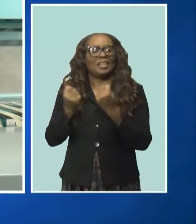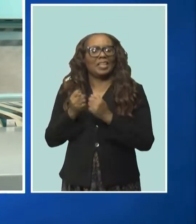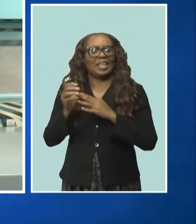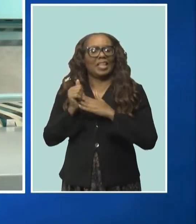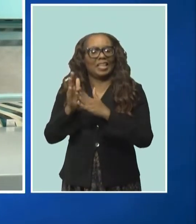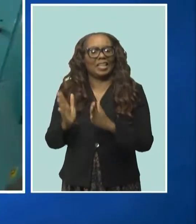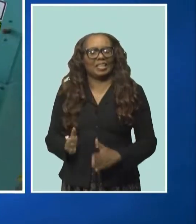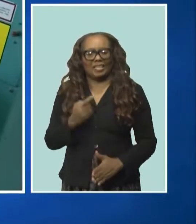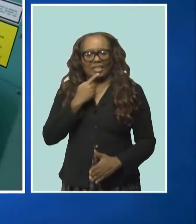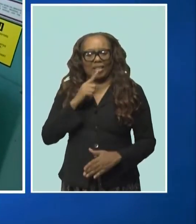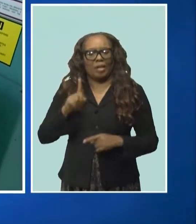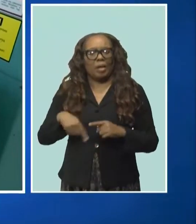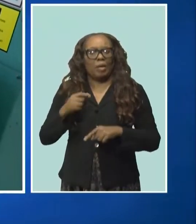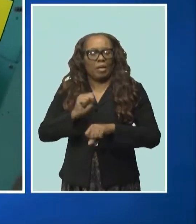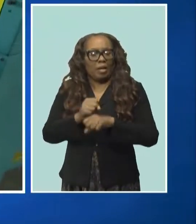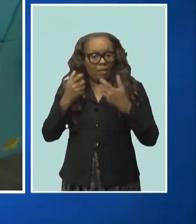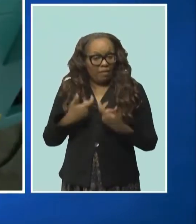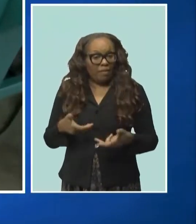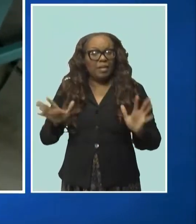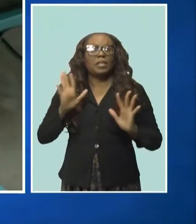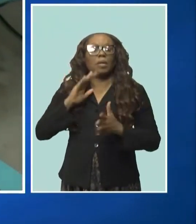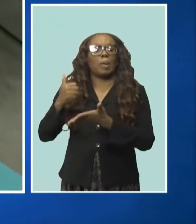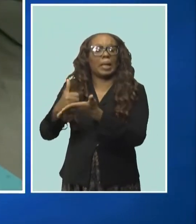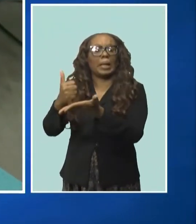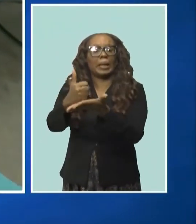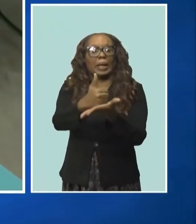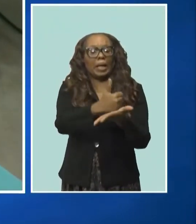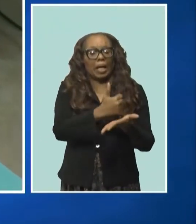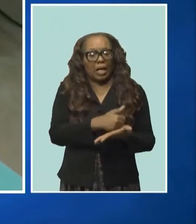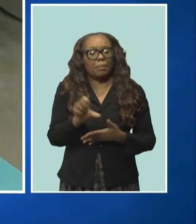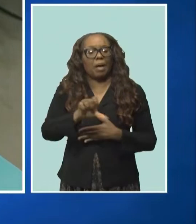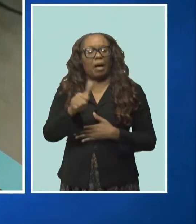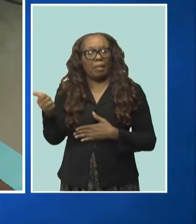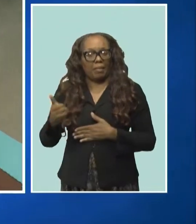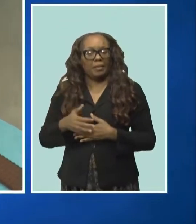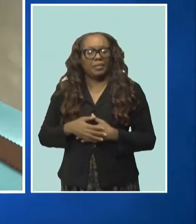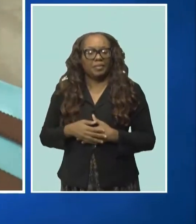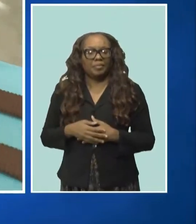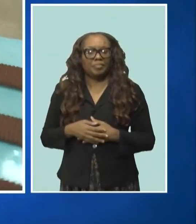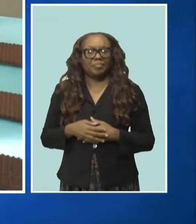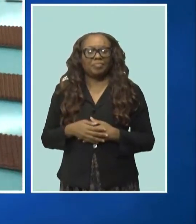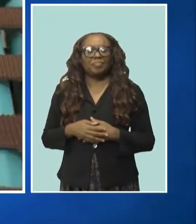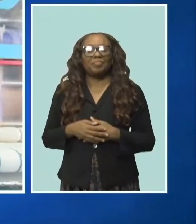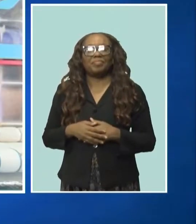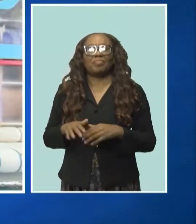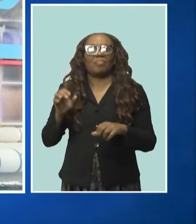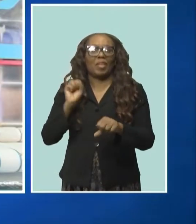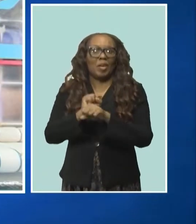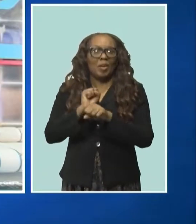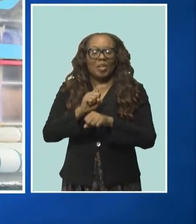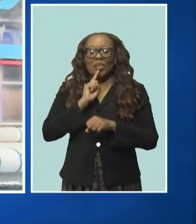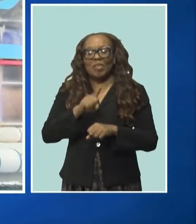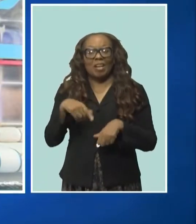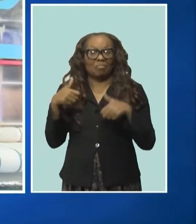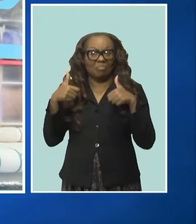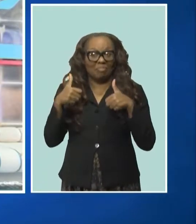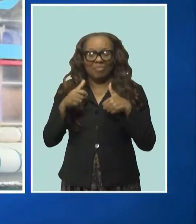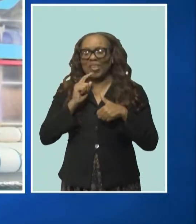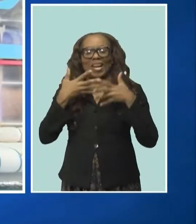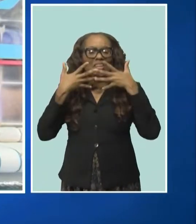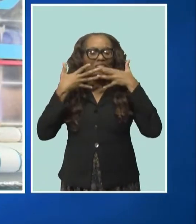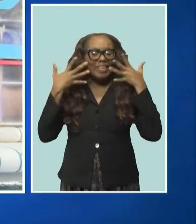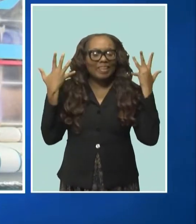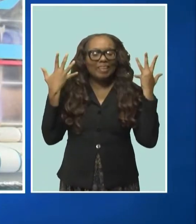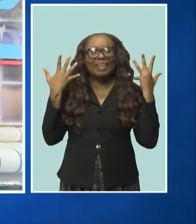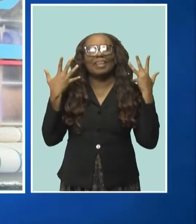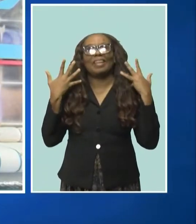Demario's tasks are done, he will pitch in and help in other areas. Mario works very well. He's very friendly.